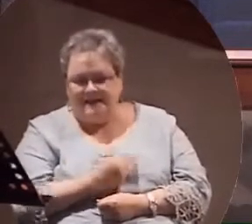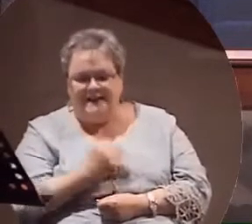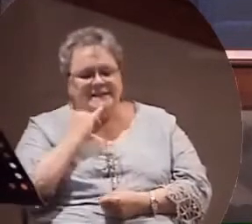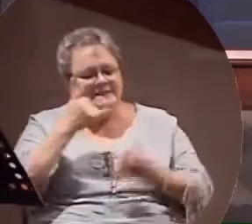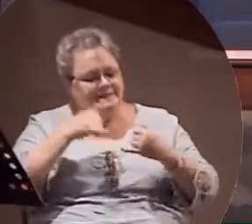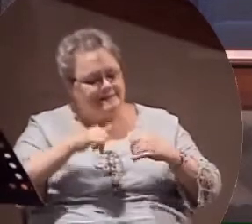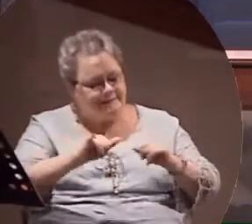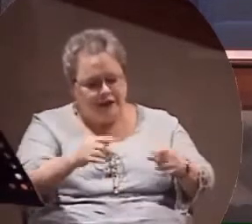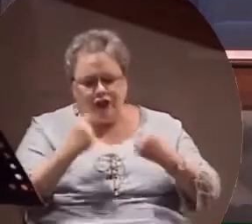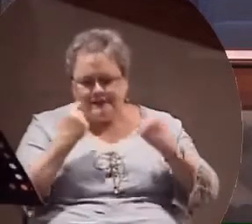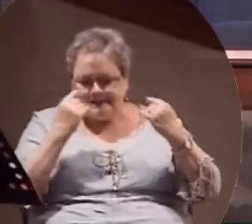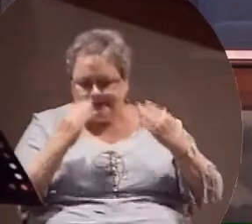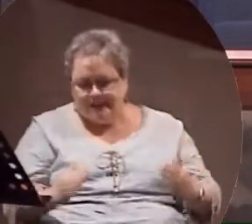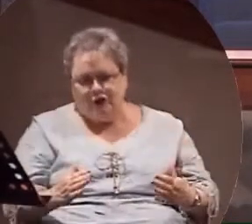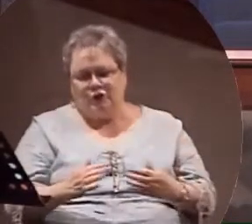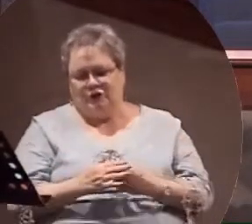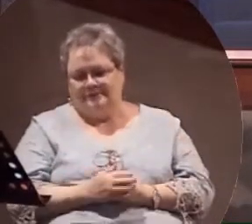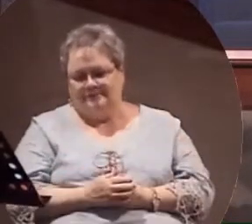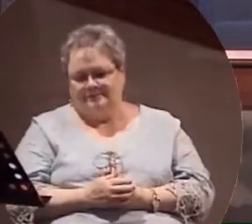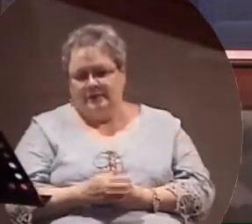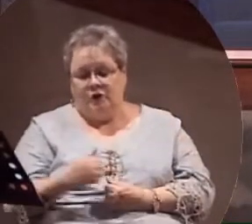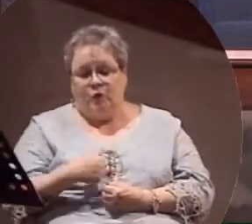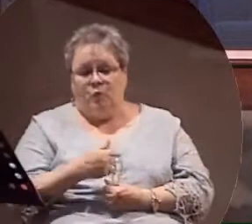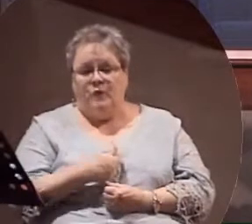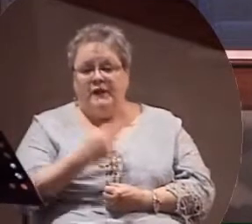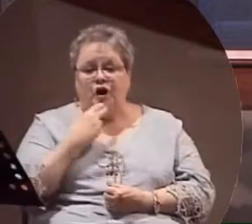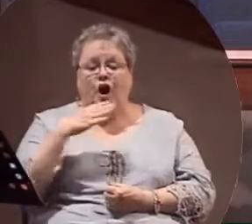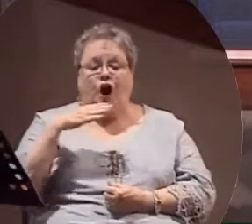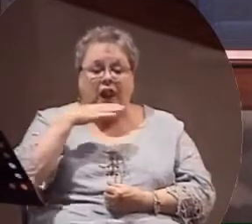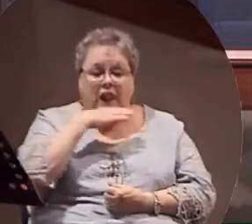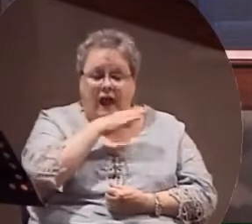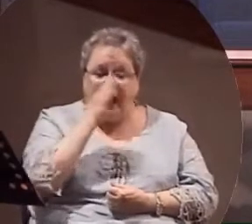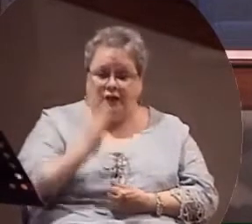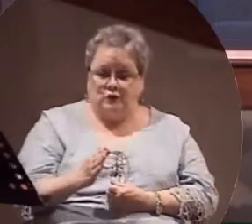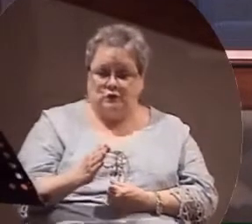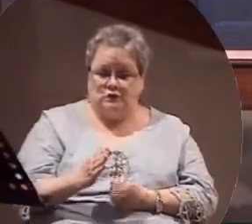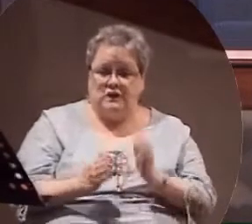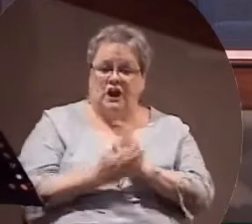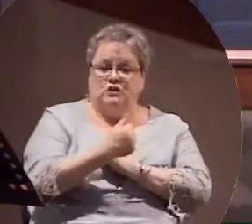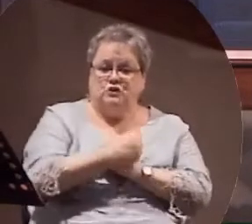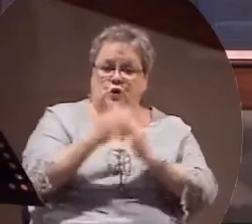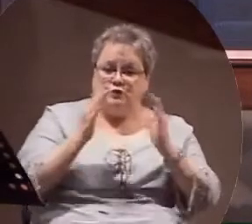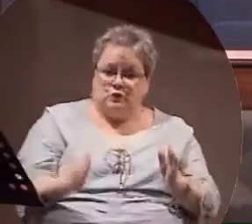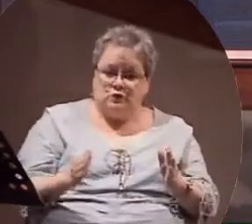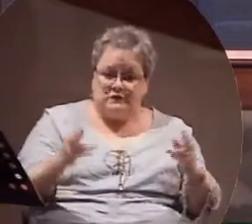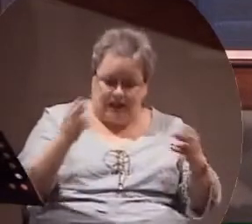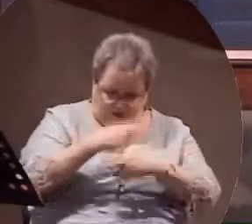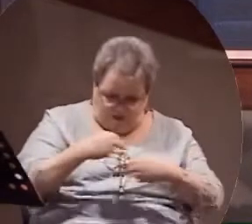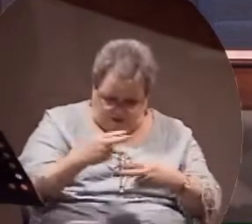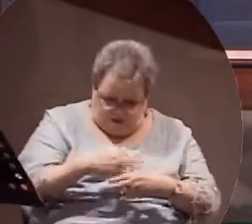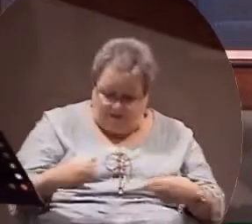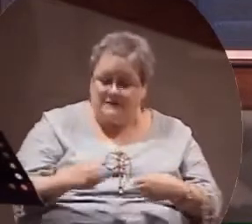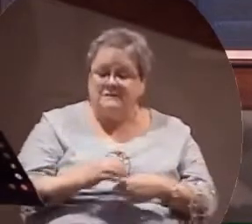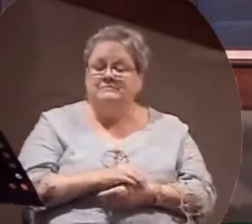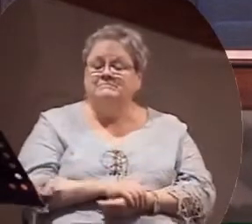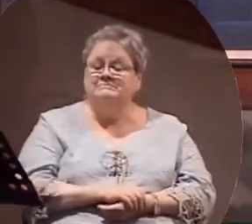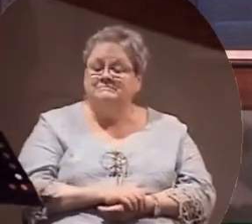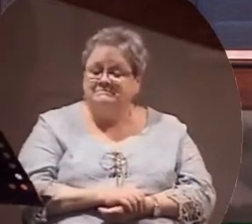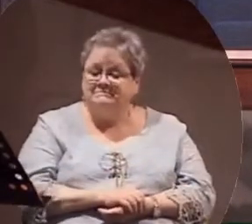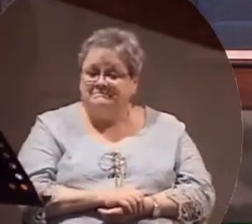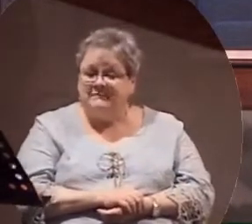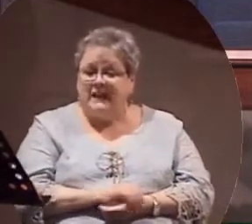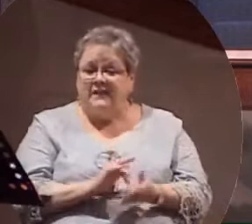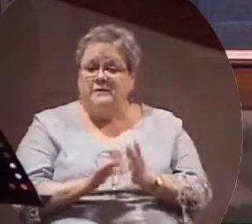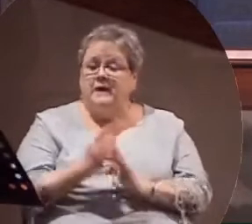a sinner. We're lying, adulterous thieves. Can I have an amen? In fact, here's